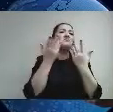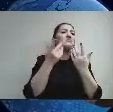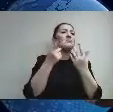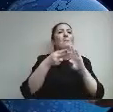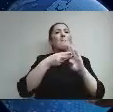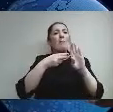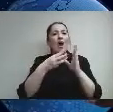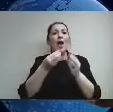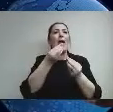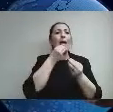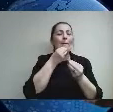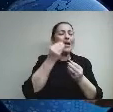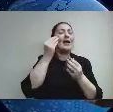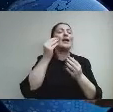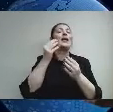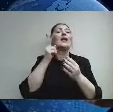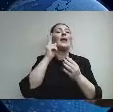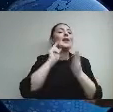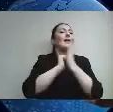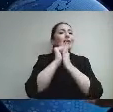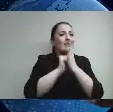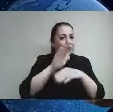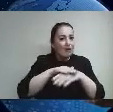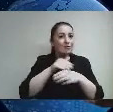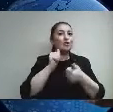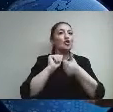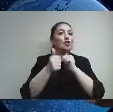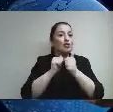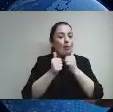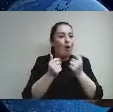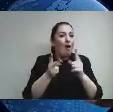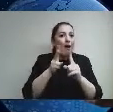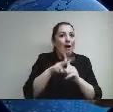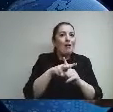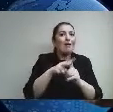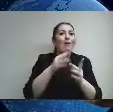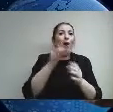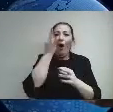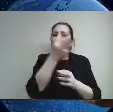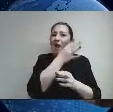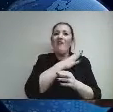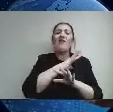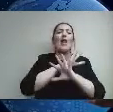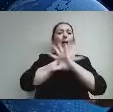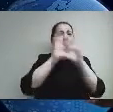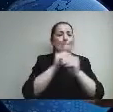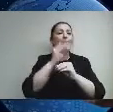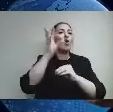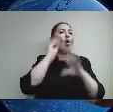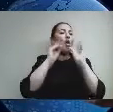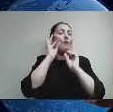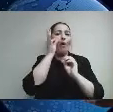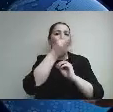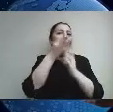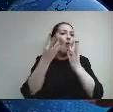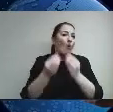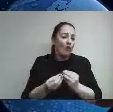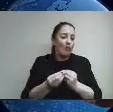to getting actively involved in the sports, we get involved in every venue of life in a free